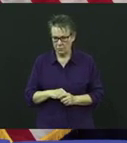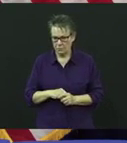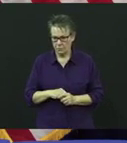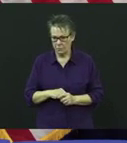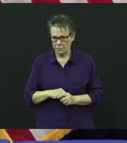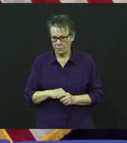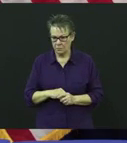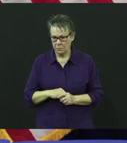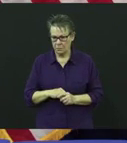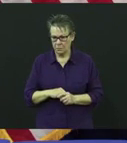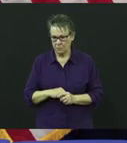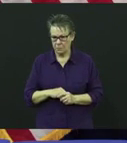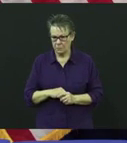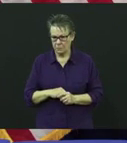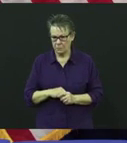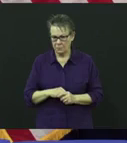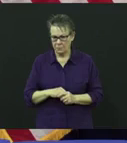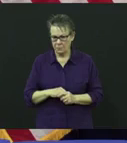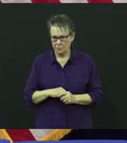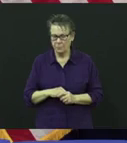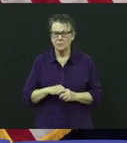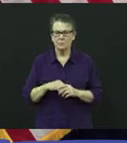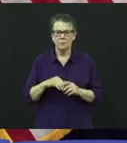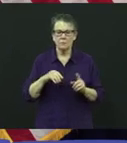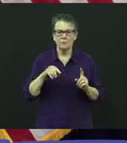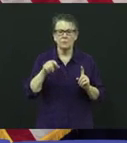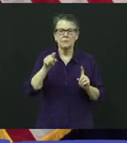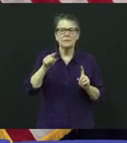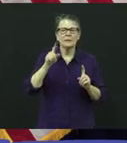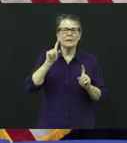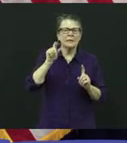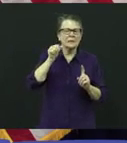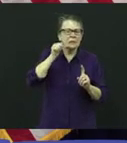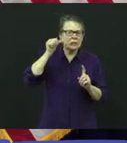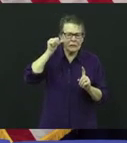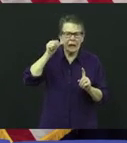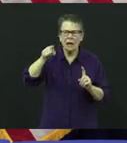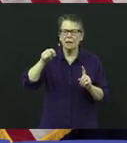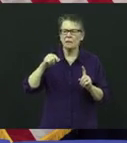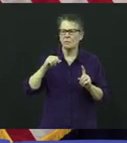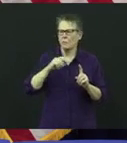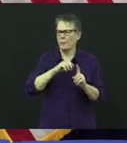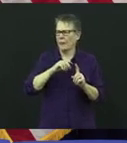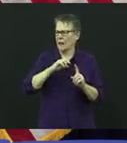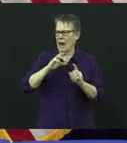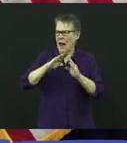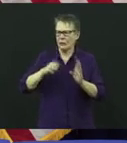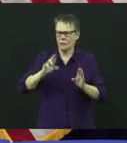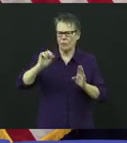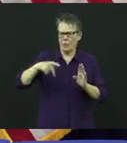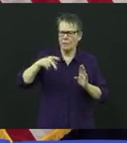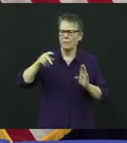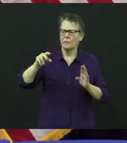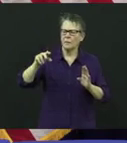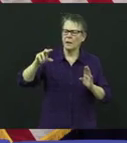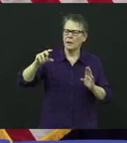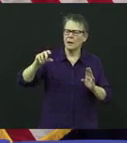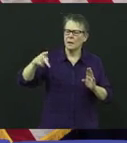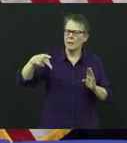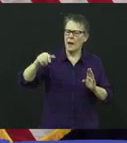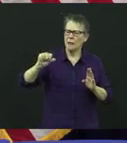shout out, but a particular shout out to Senator Bob Menendez, who has been a particular bulldog. It's not final yet. I don't